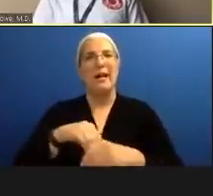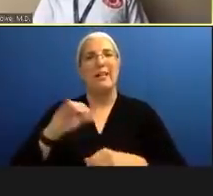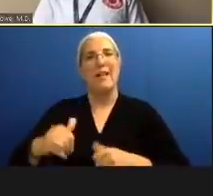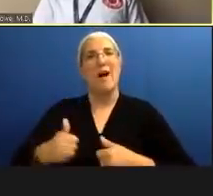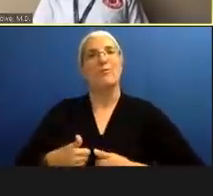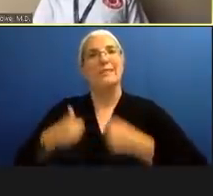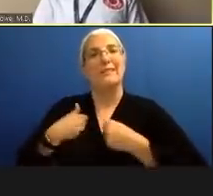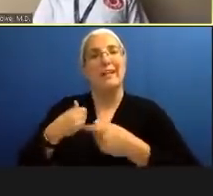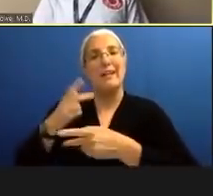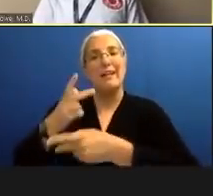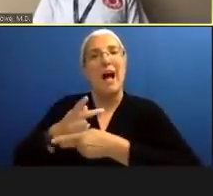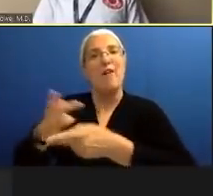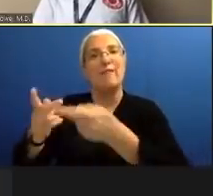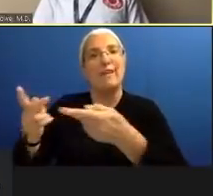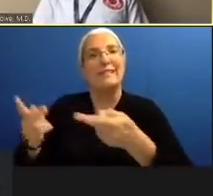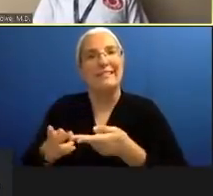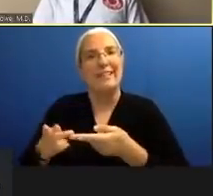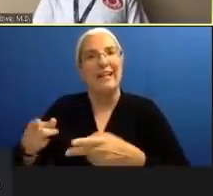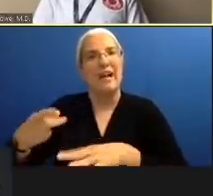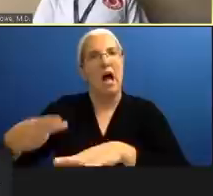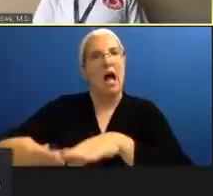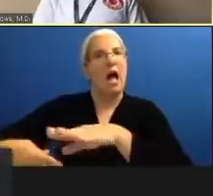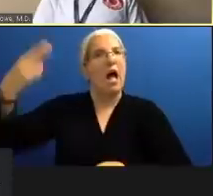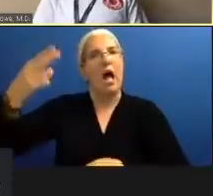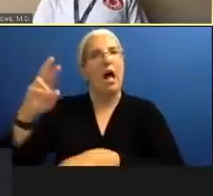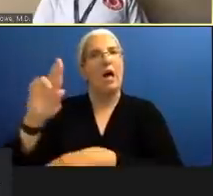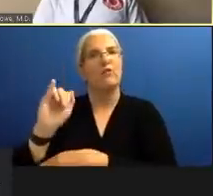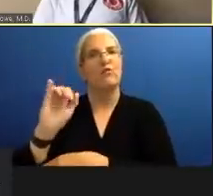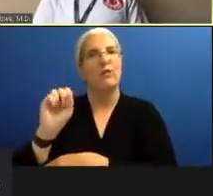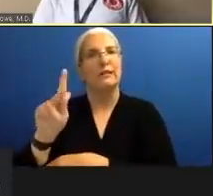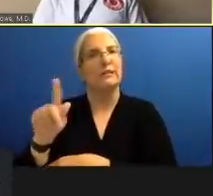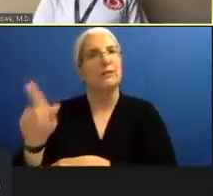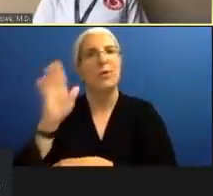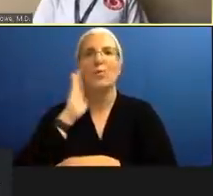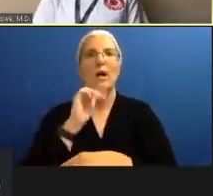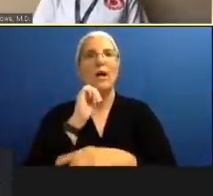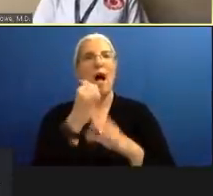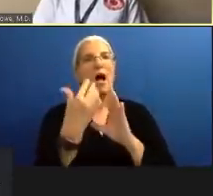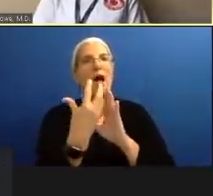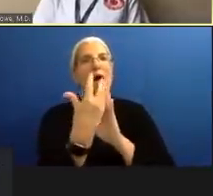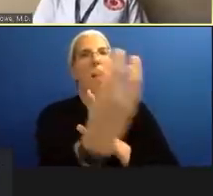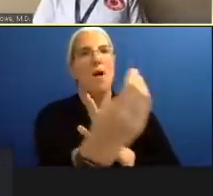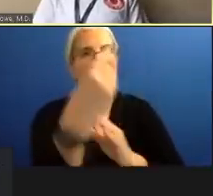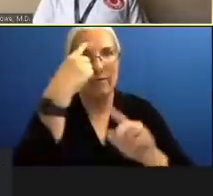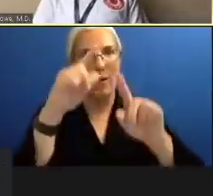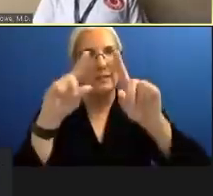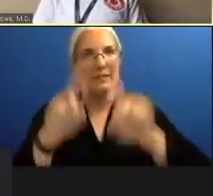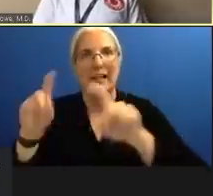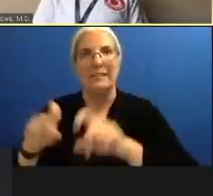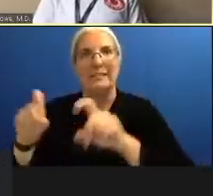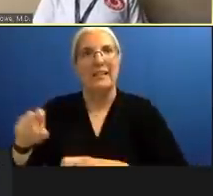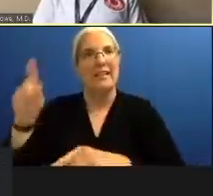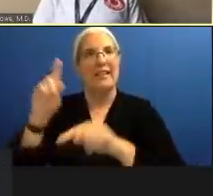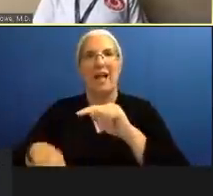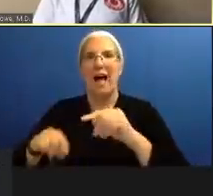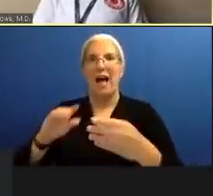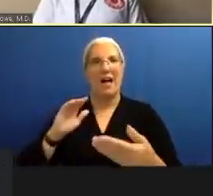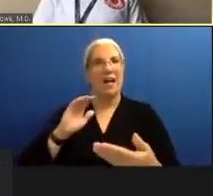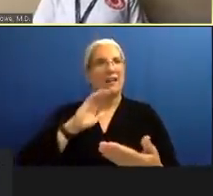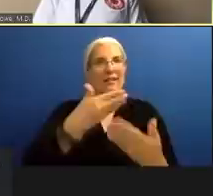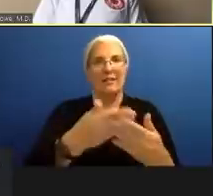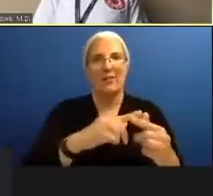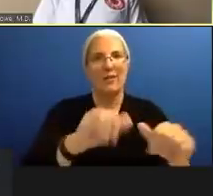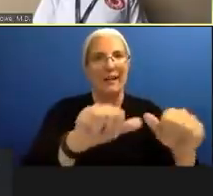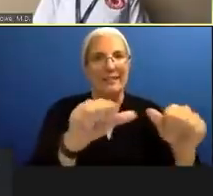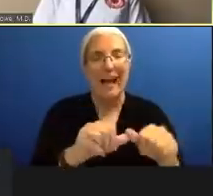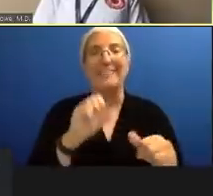areas who were not showing up to be tested or couldn't get up to Nevada to get tested. And we needed to go to them and provide that service to them.